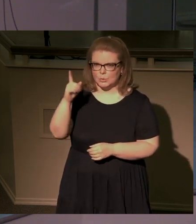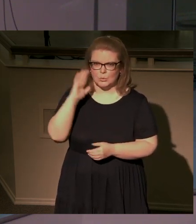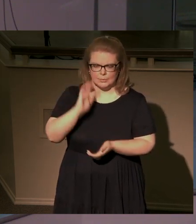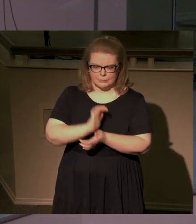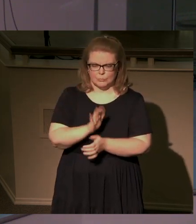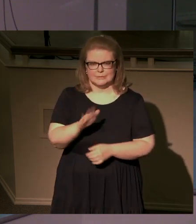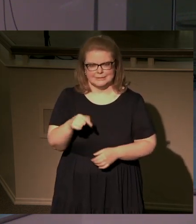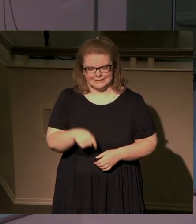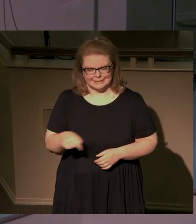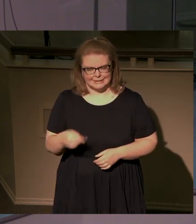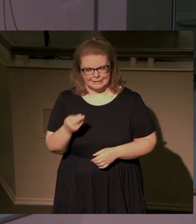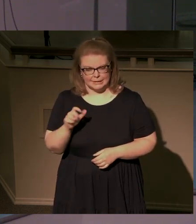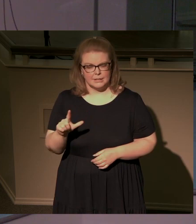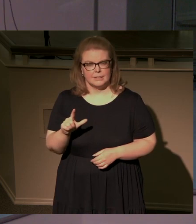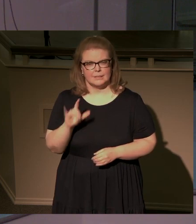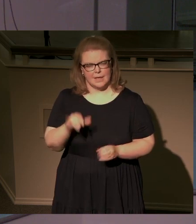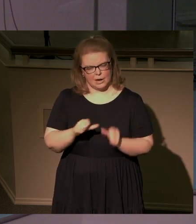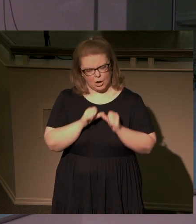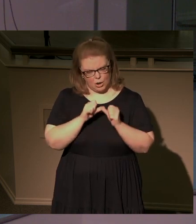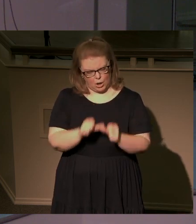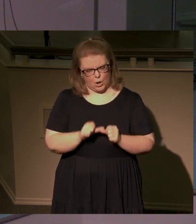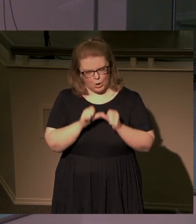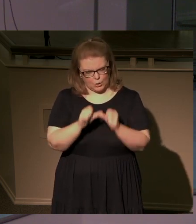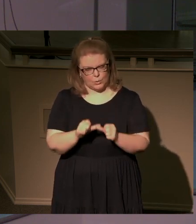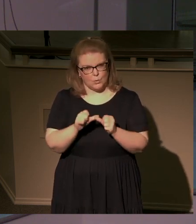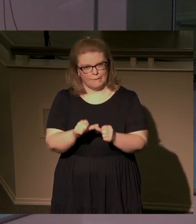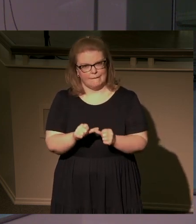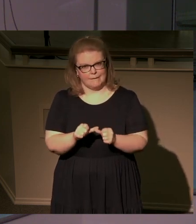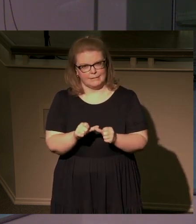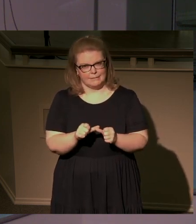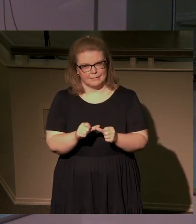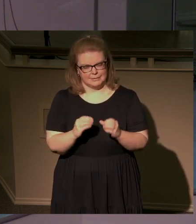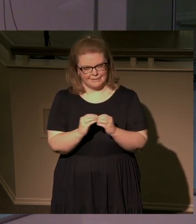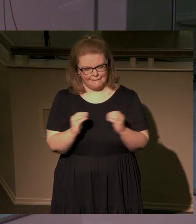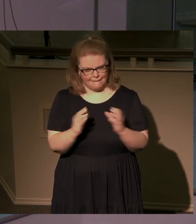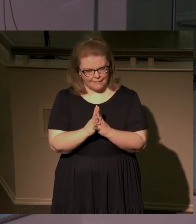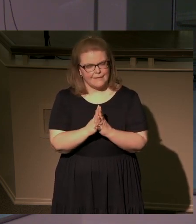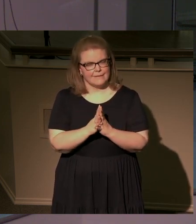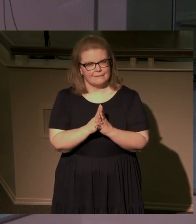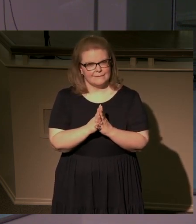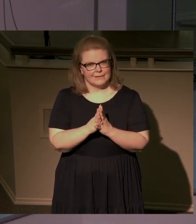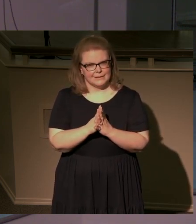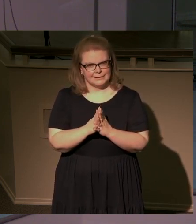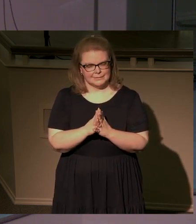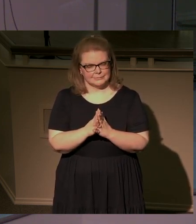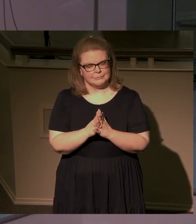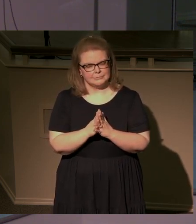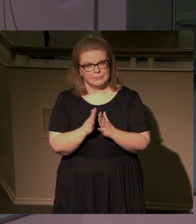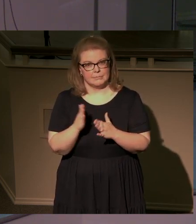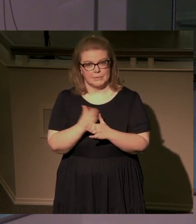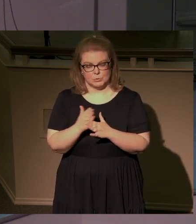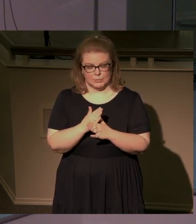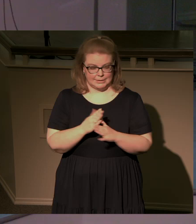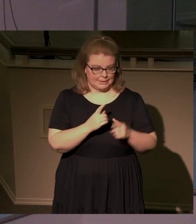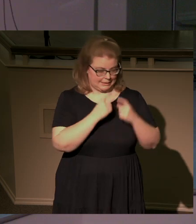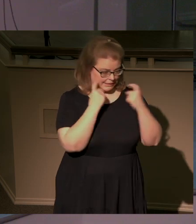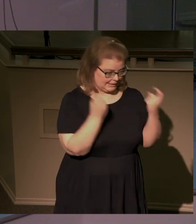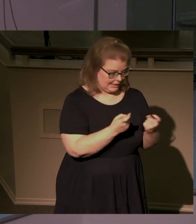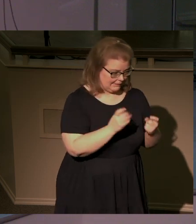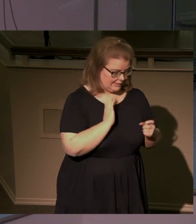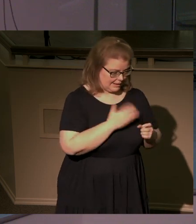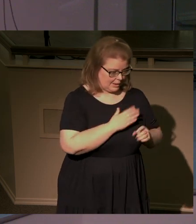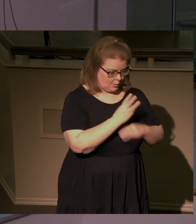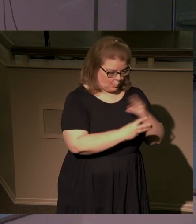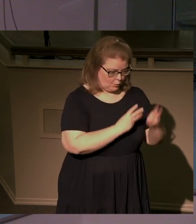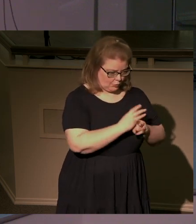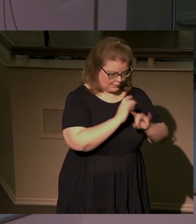his heel. There's this ongoing conflict between the evil in our world and the